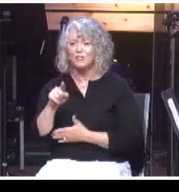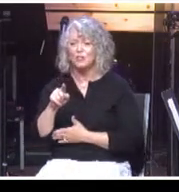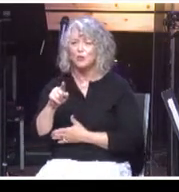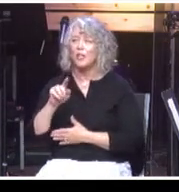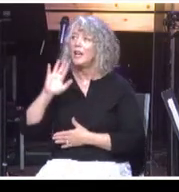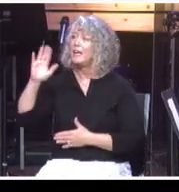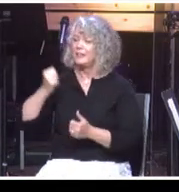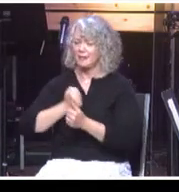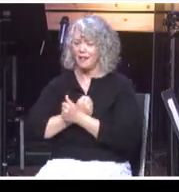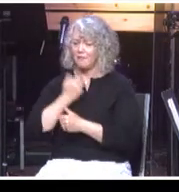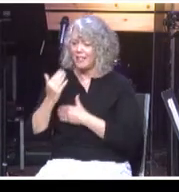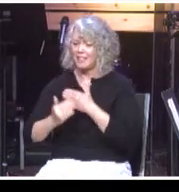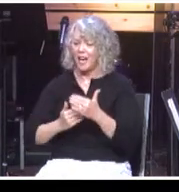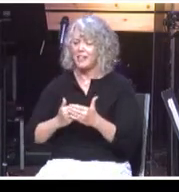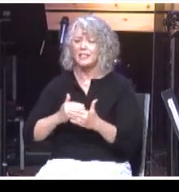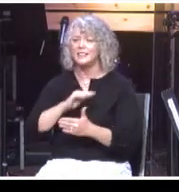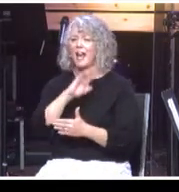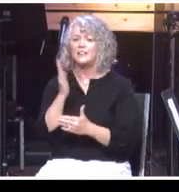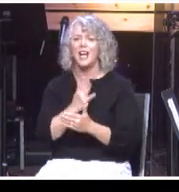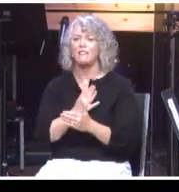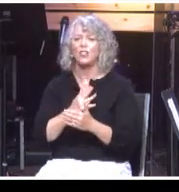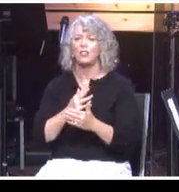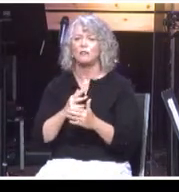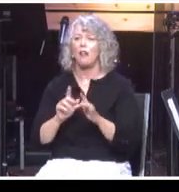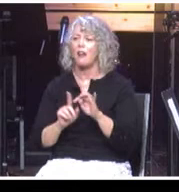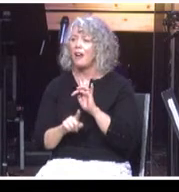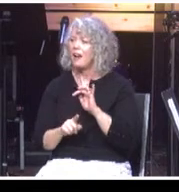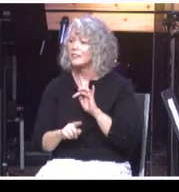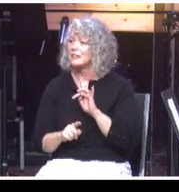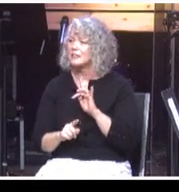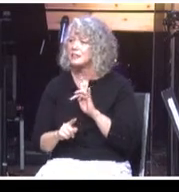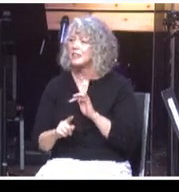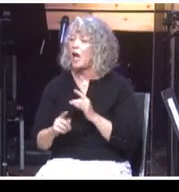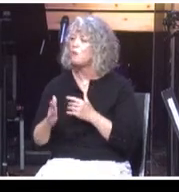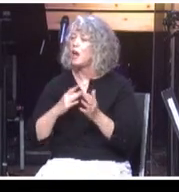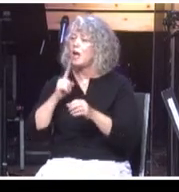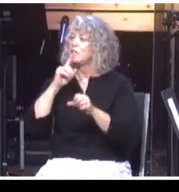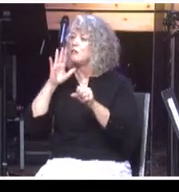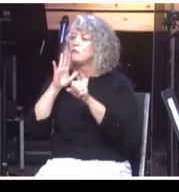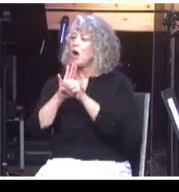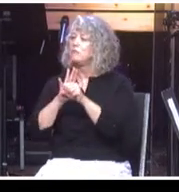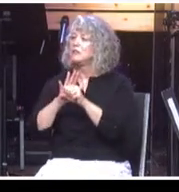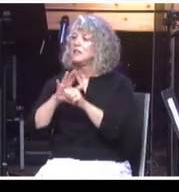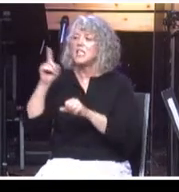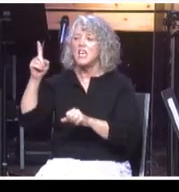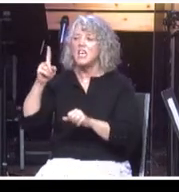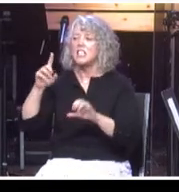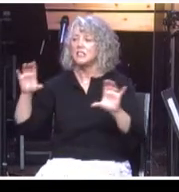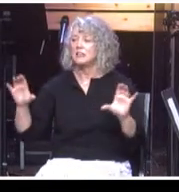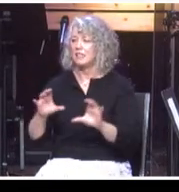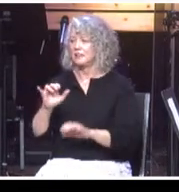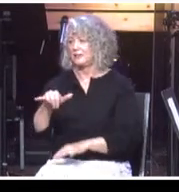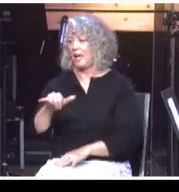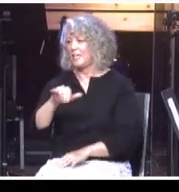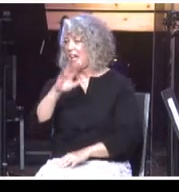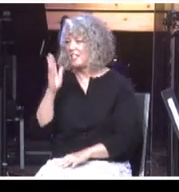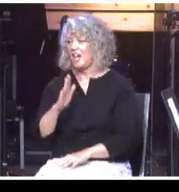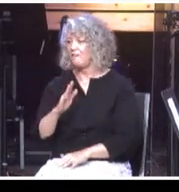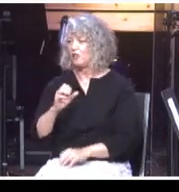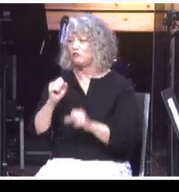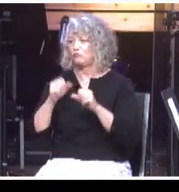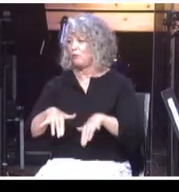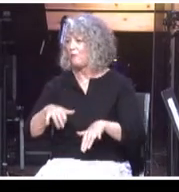you. Nor does He go back on any of His declarations, none of His promises. His loving